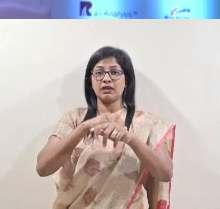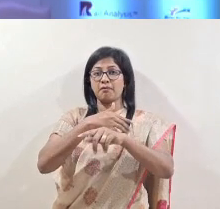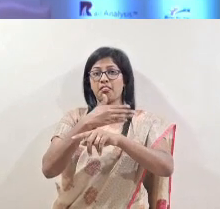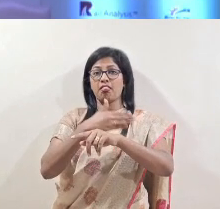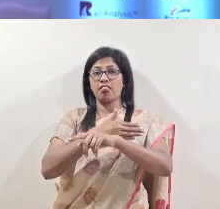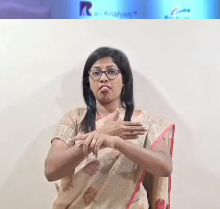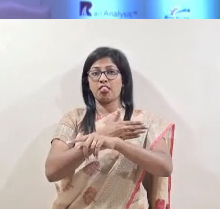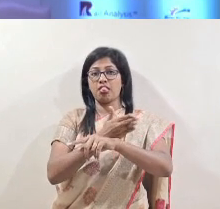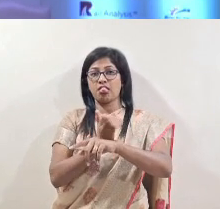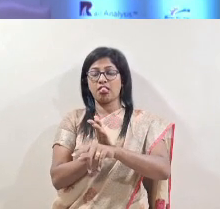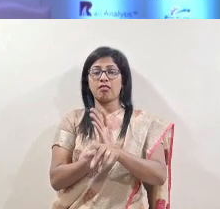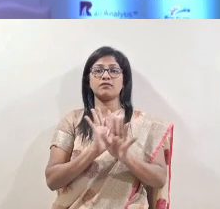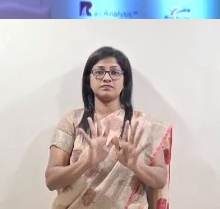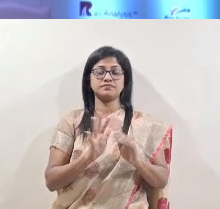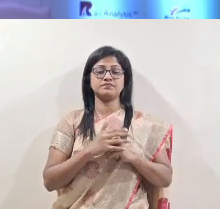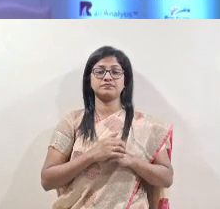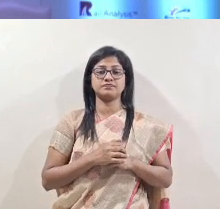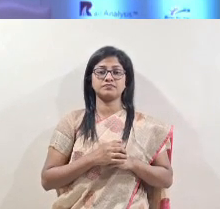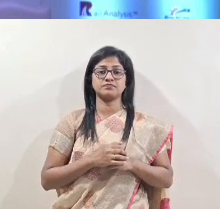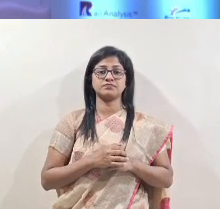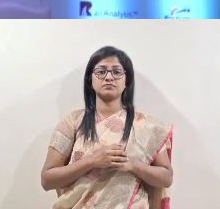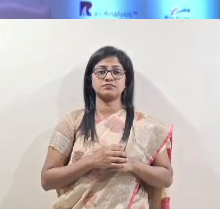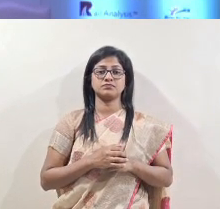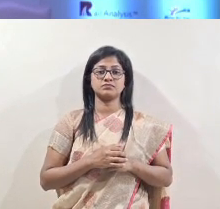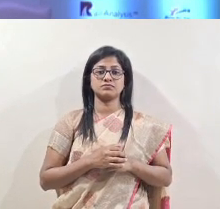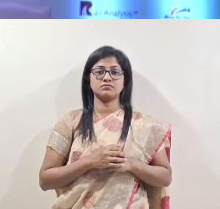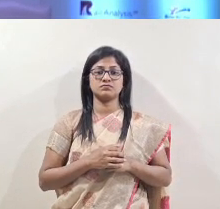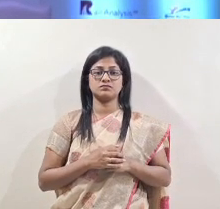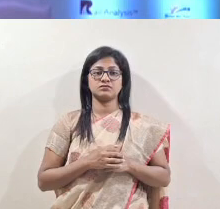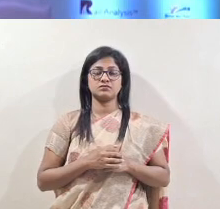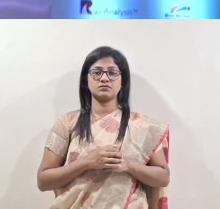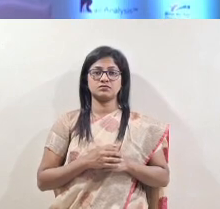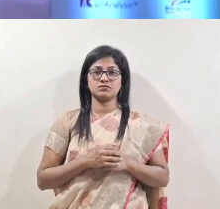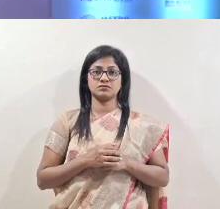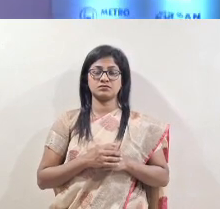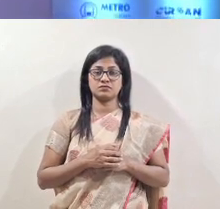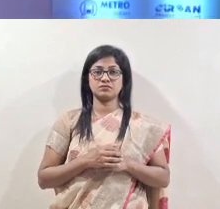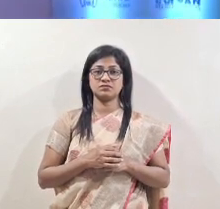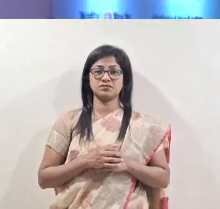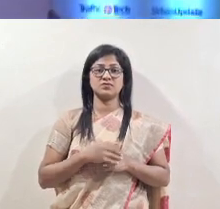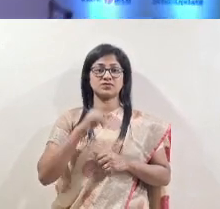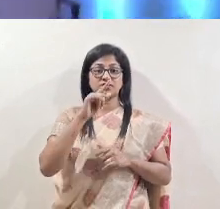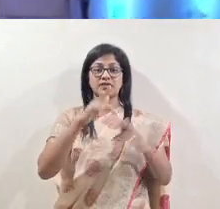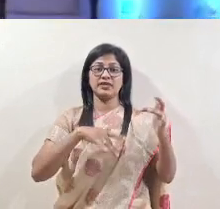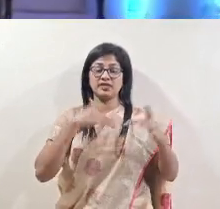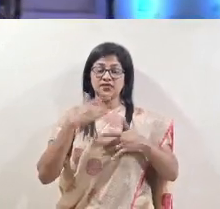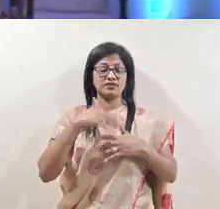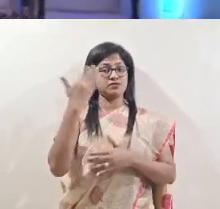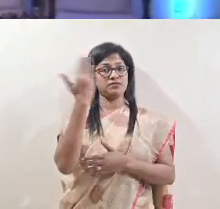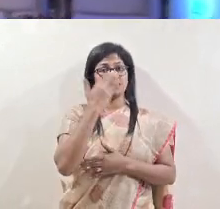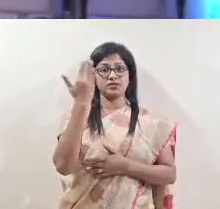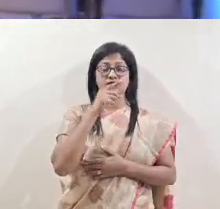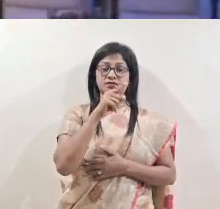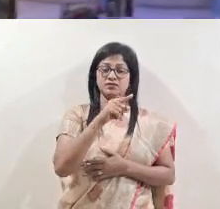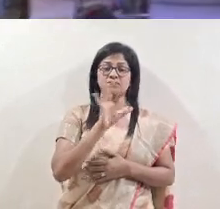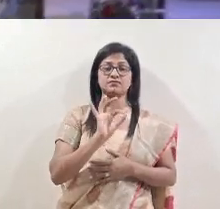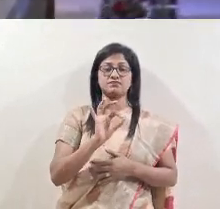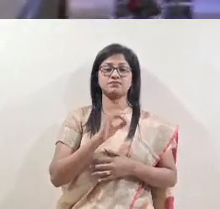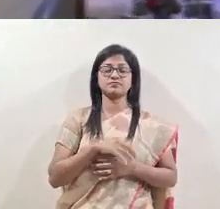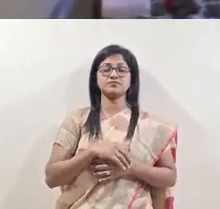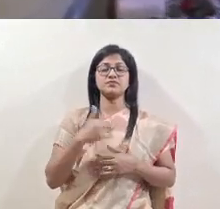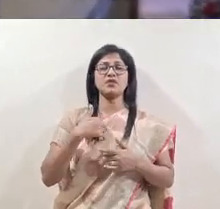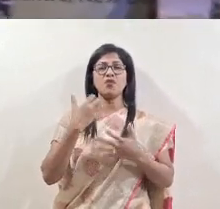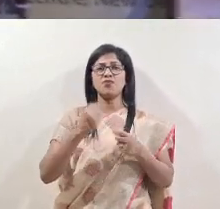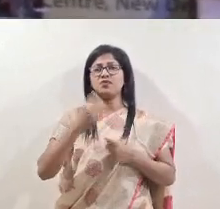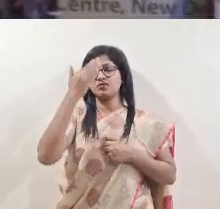time actually. So, yes, please. Very interesting presentation. What I wanted